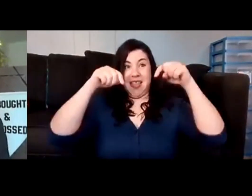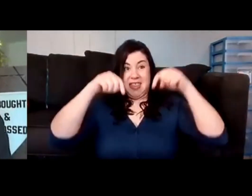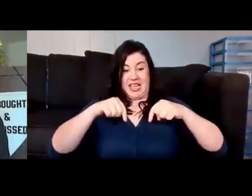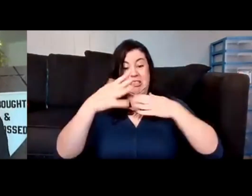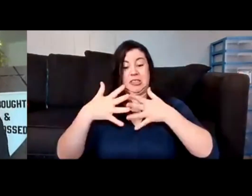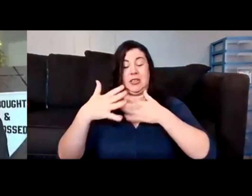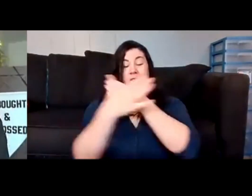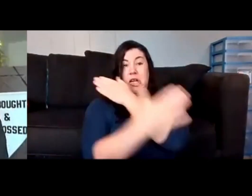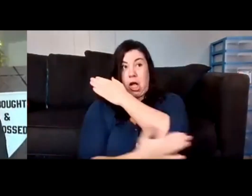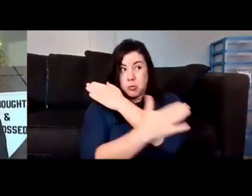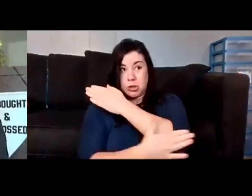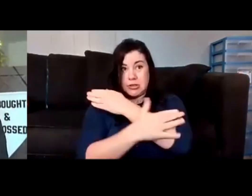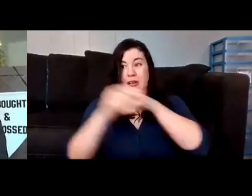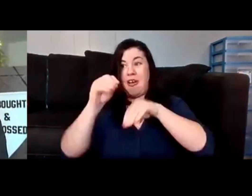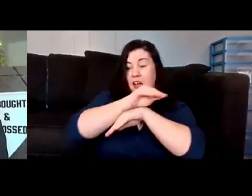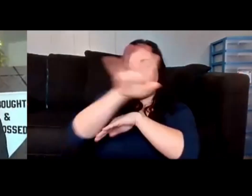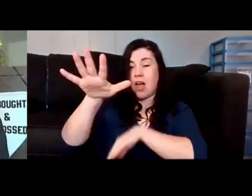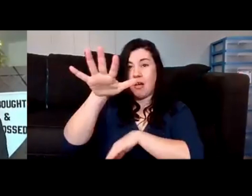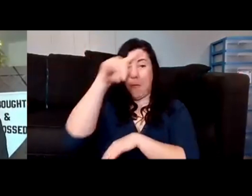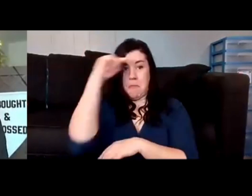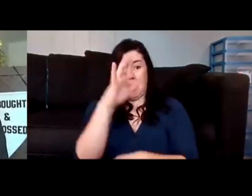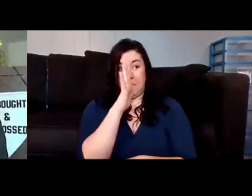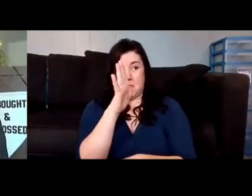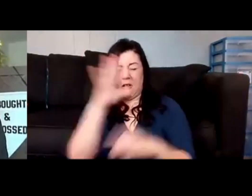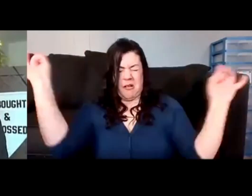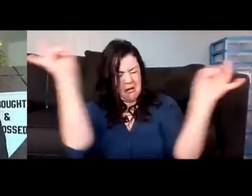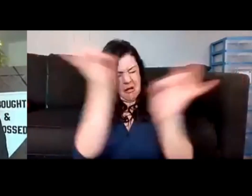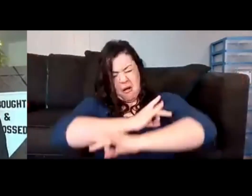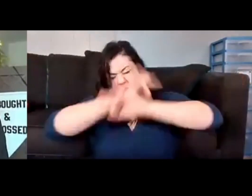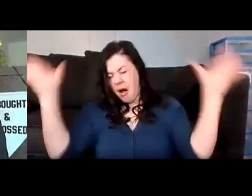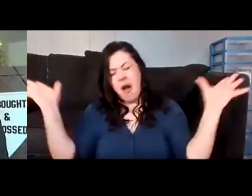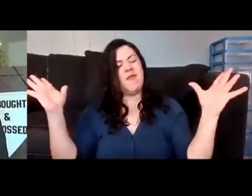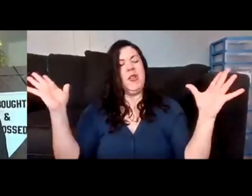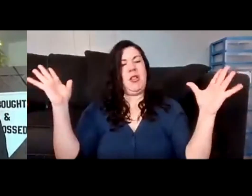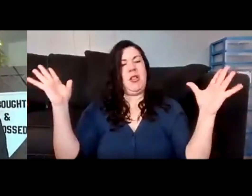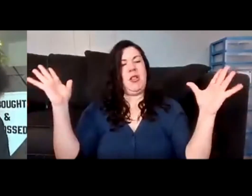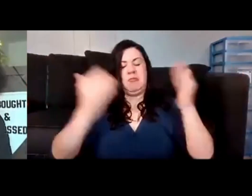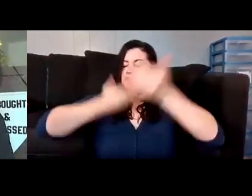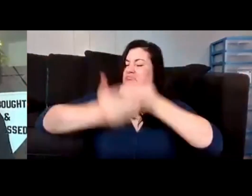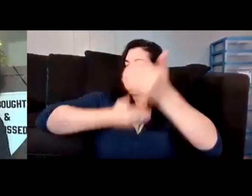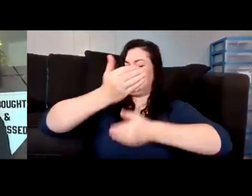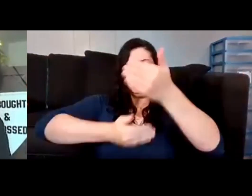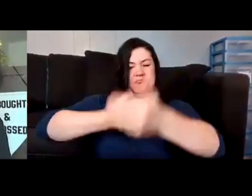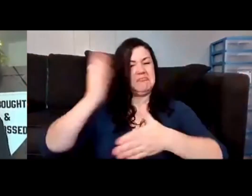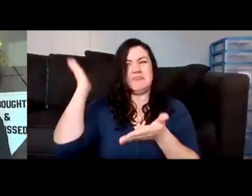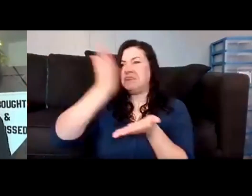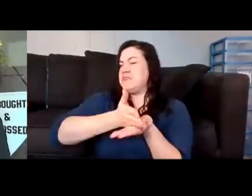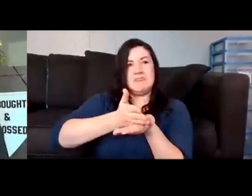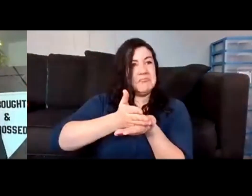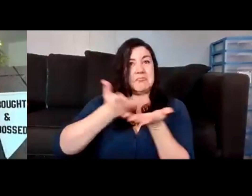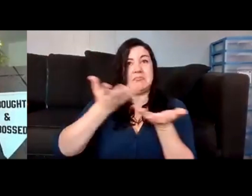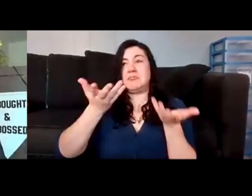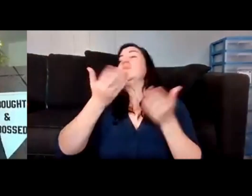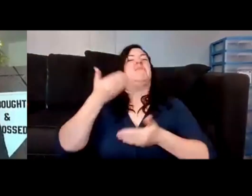is horrendous and it's ongoing. The state violence is it's ongoing, and